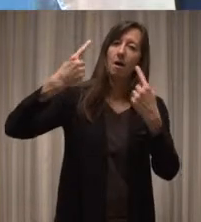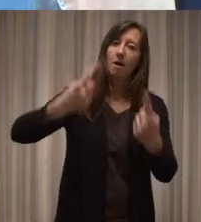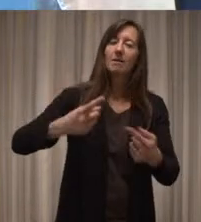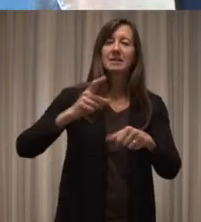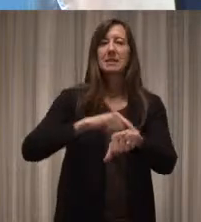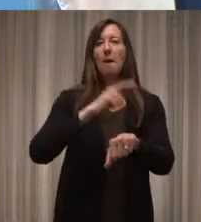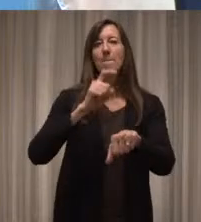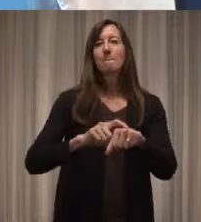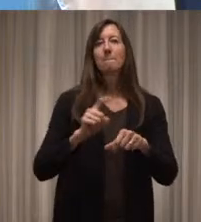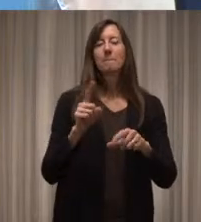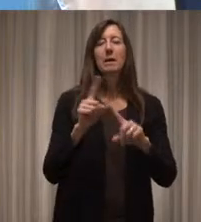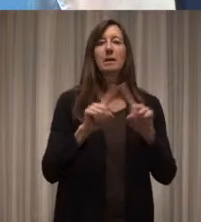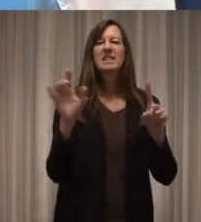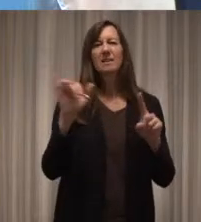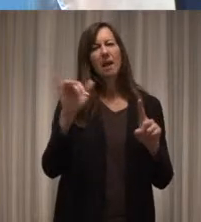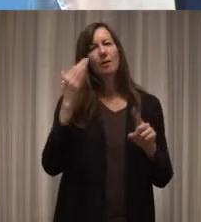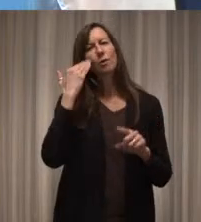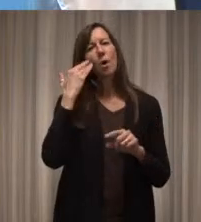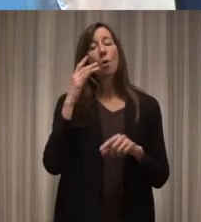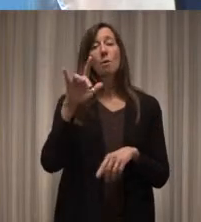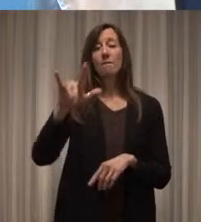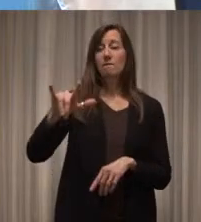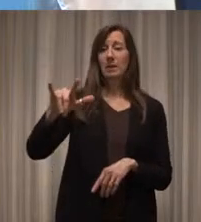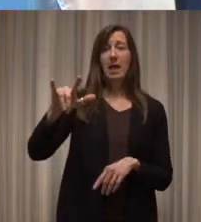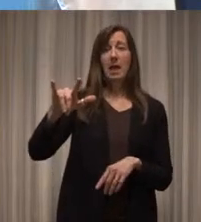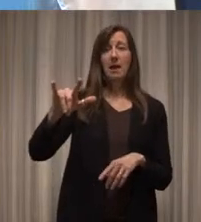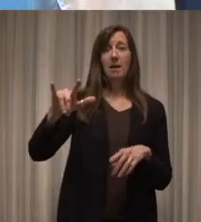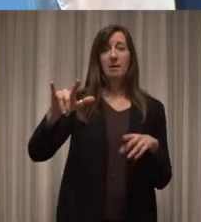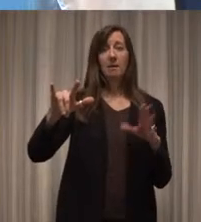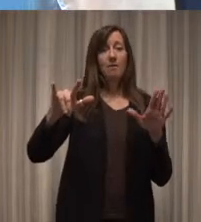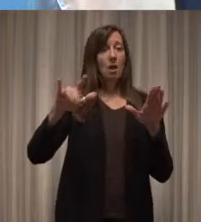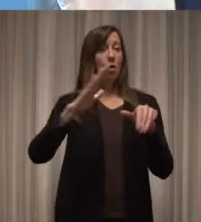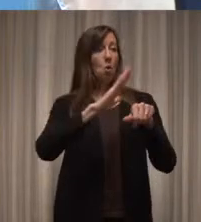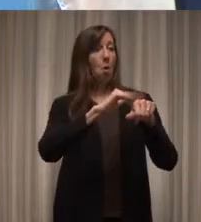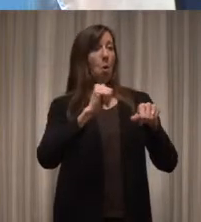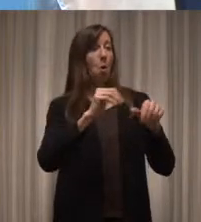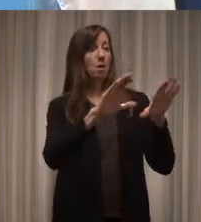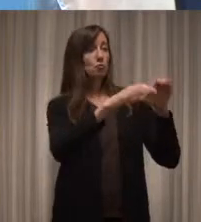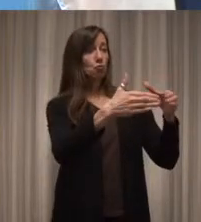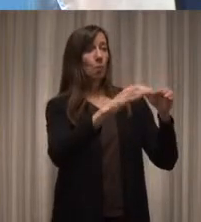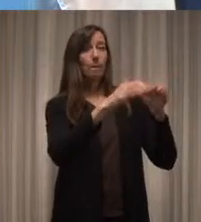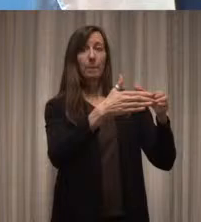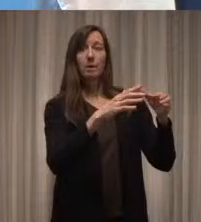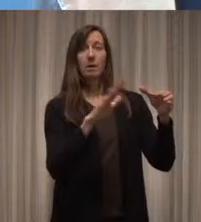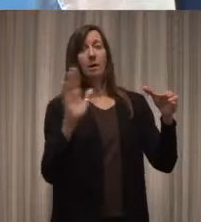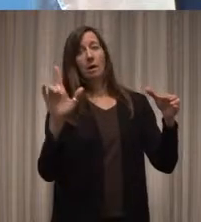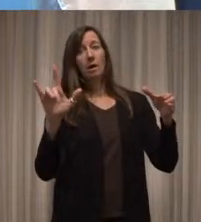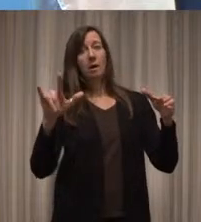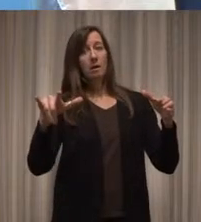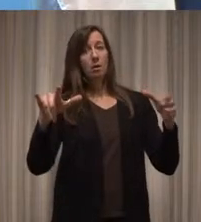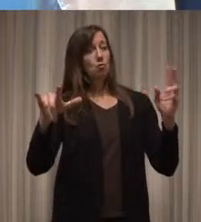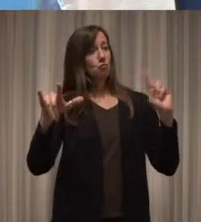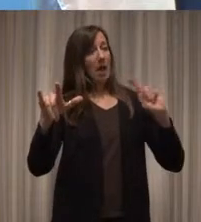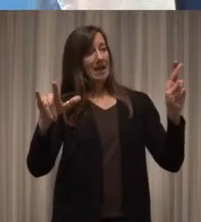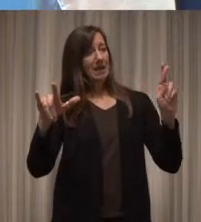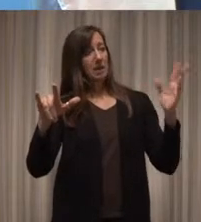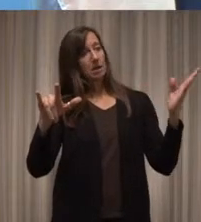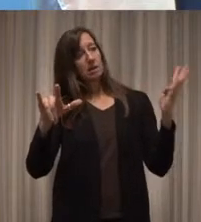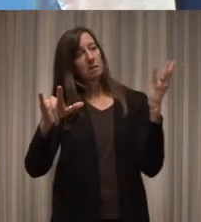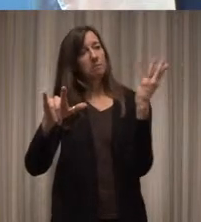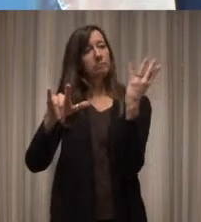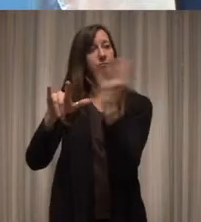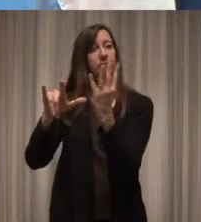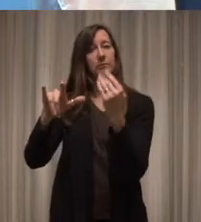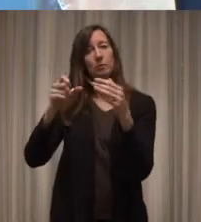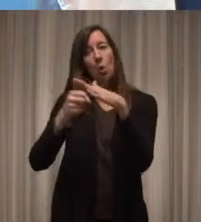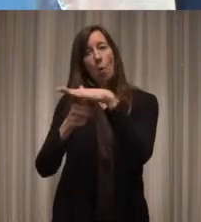equivalent of boarding groups getting onto a flight where you may not know exactly your boarding order by